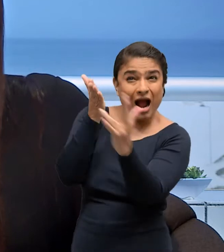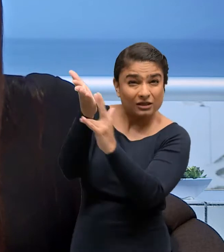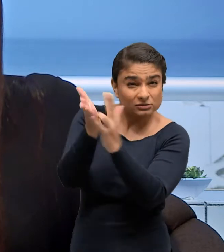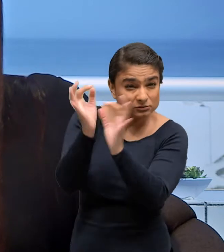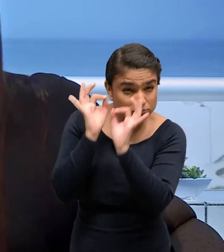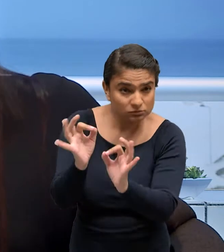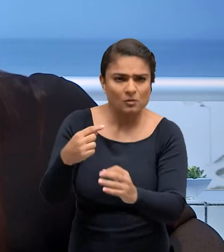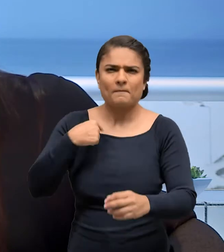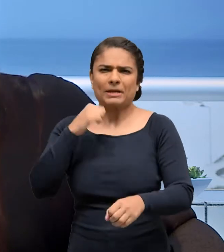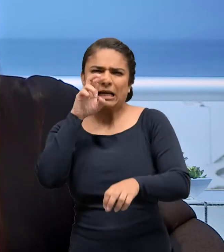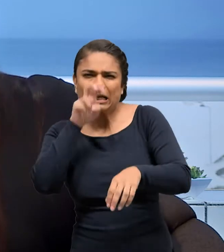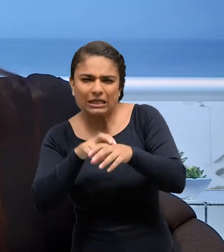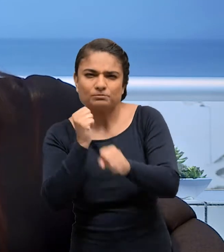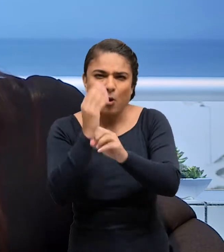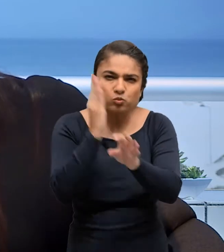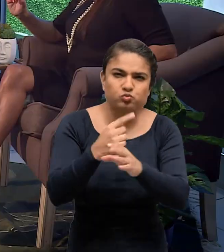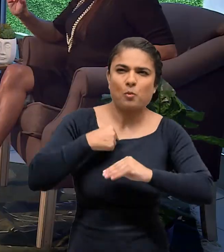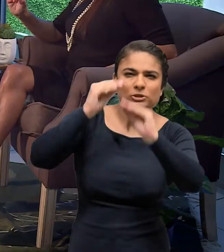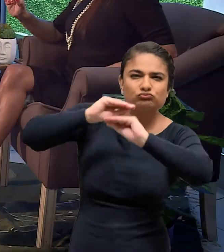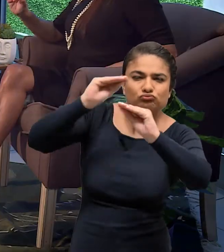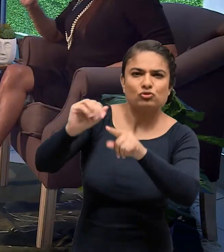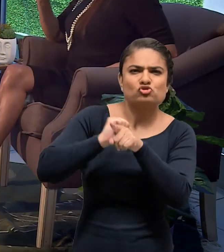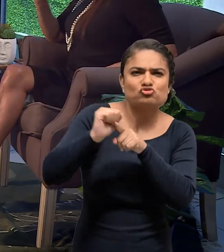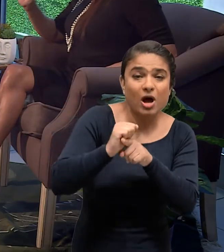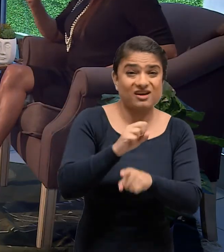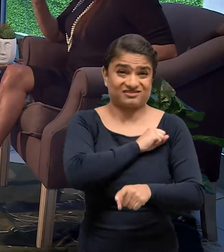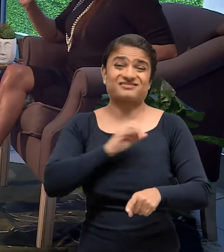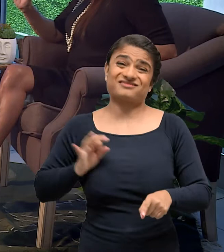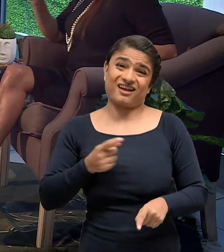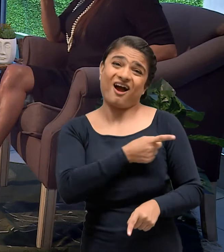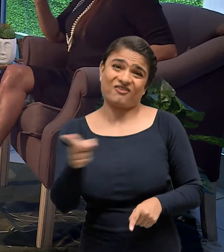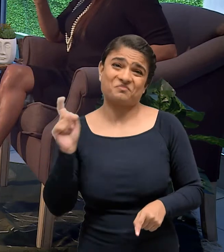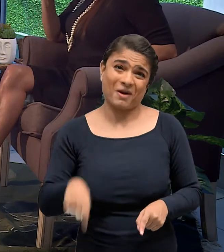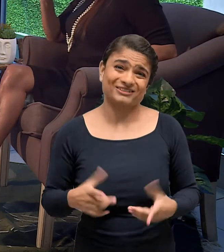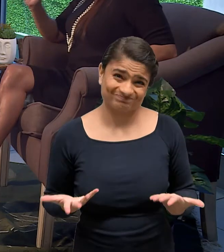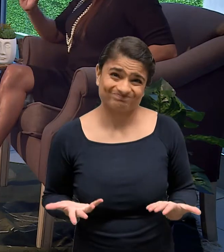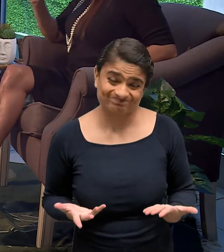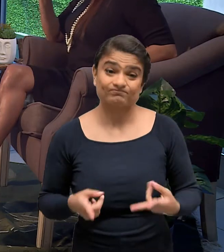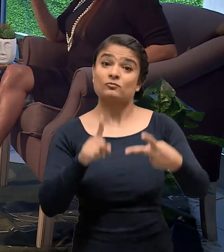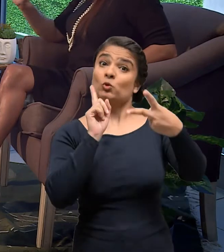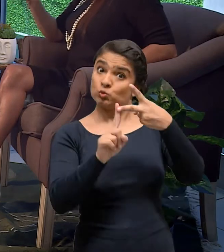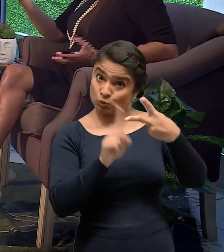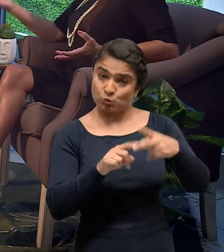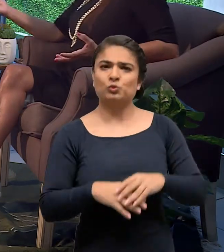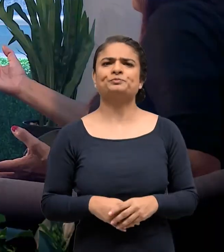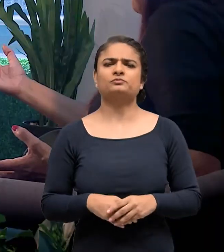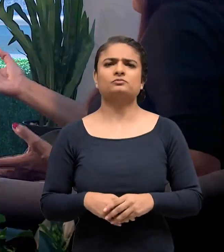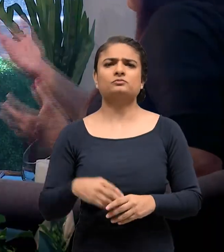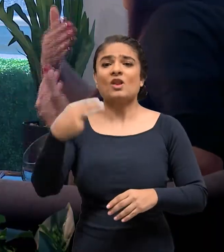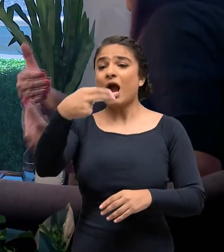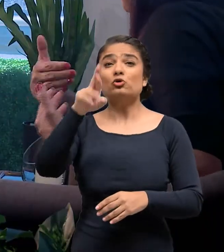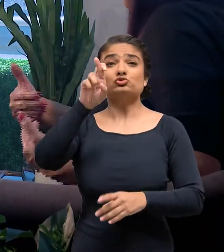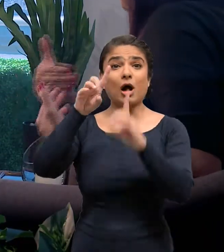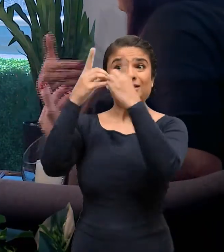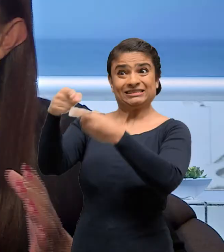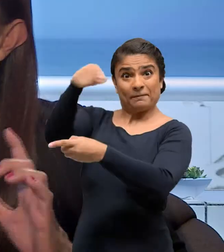to start to train the staff. And it starts there. I needed to start with the HR department. For